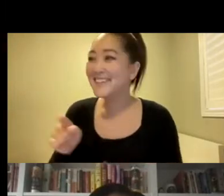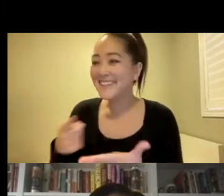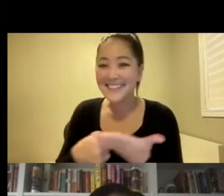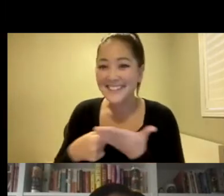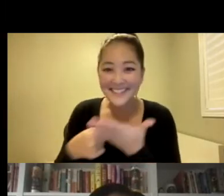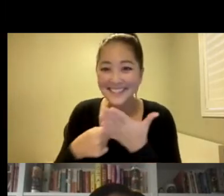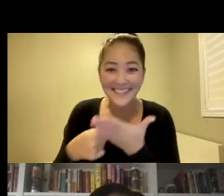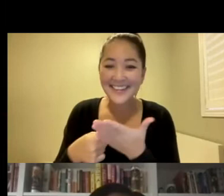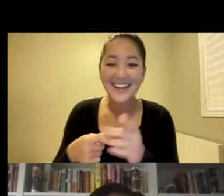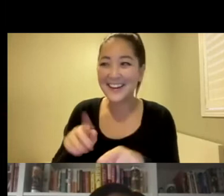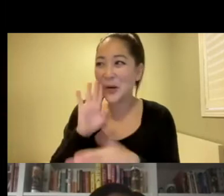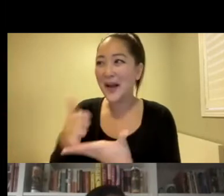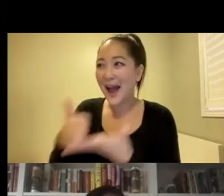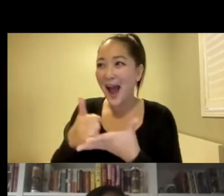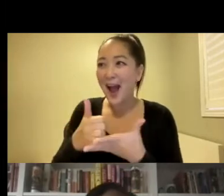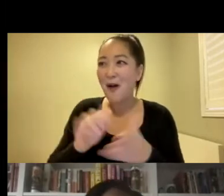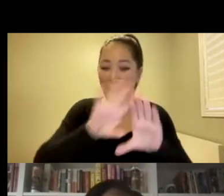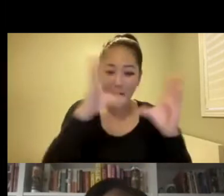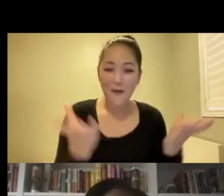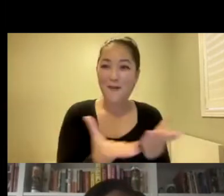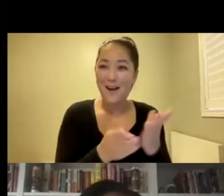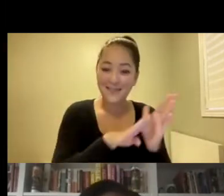end up shaping the project.